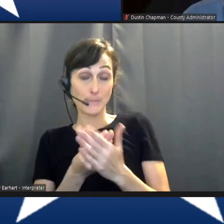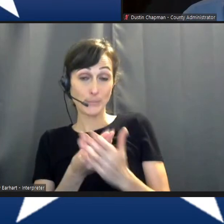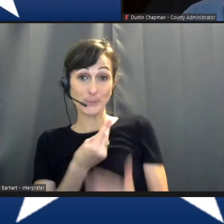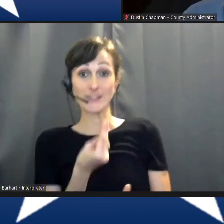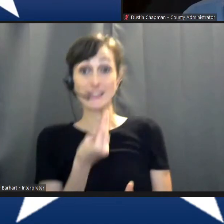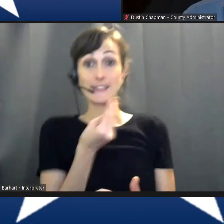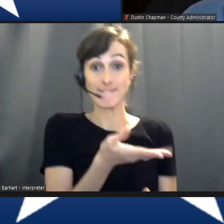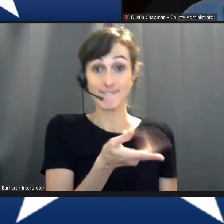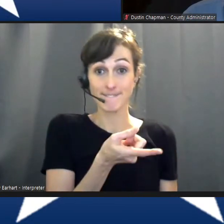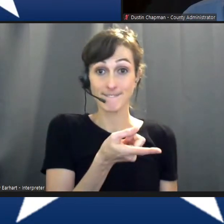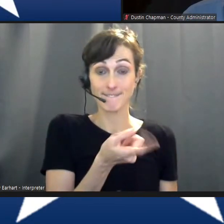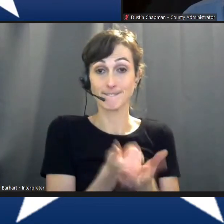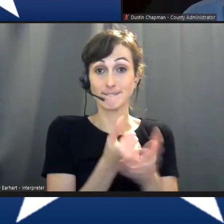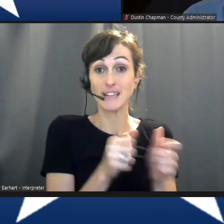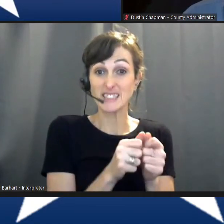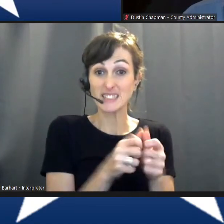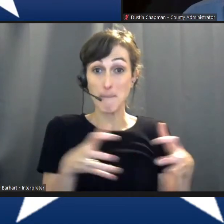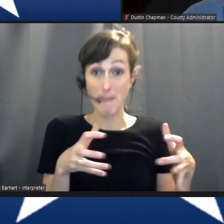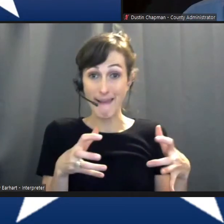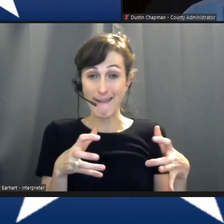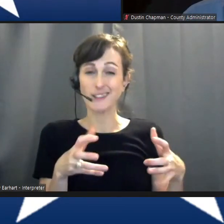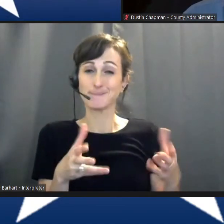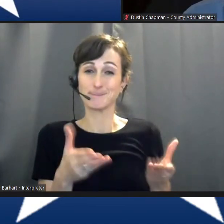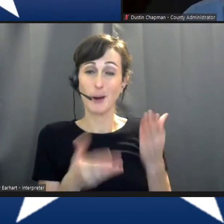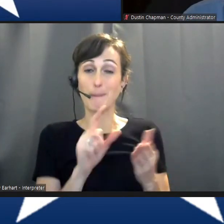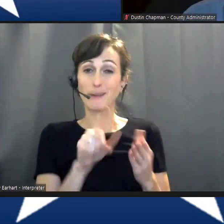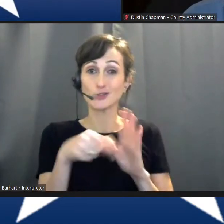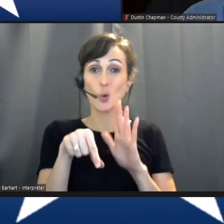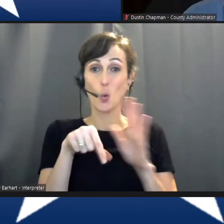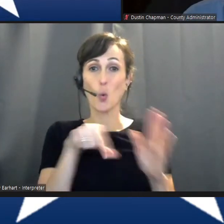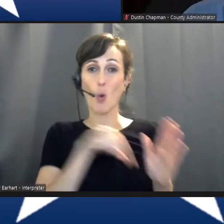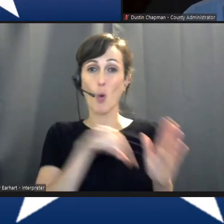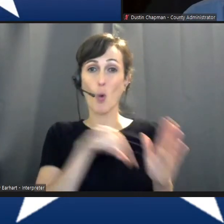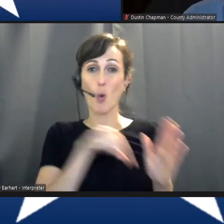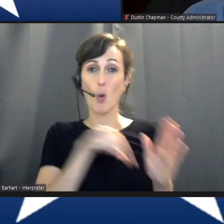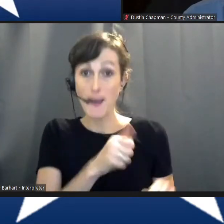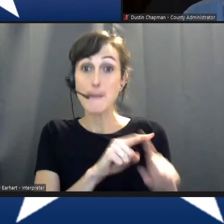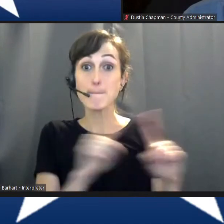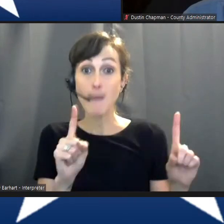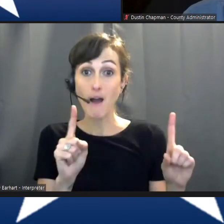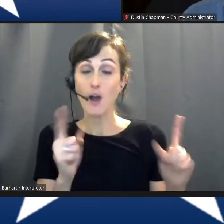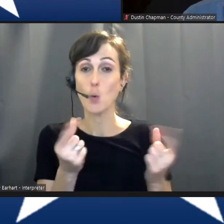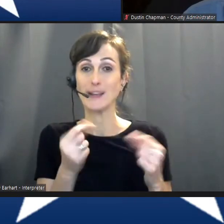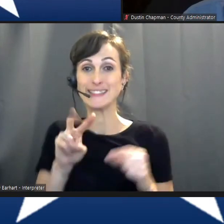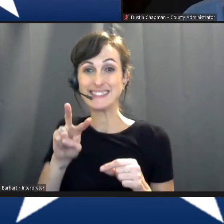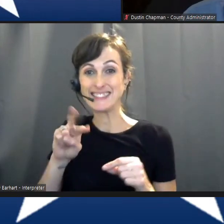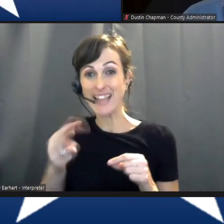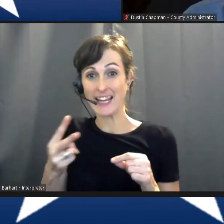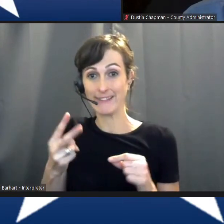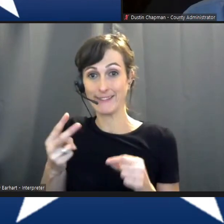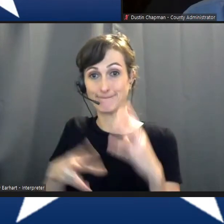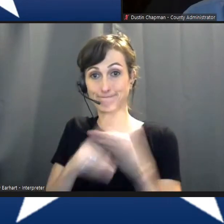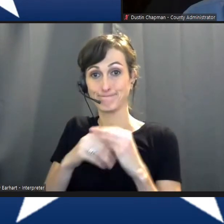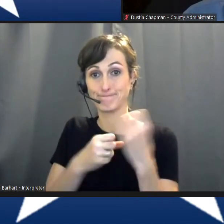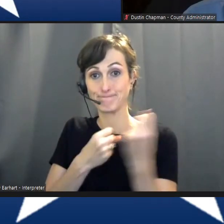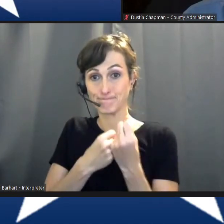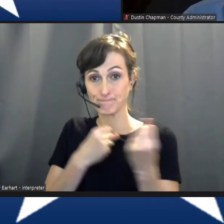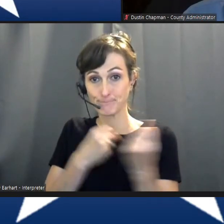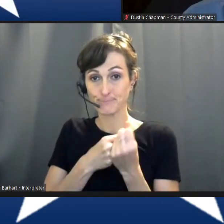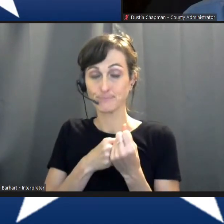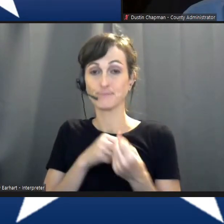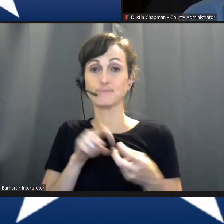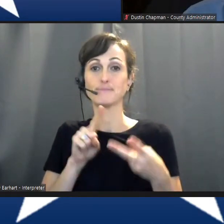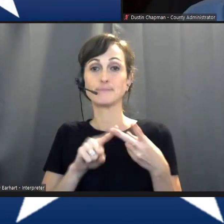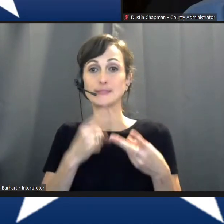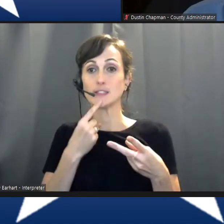expand probably would just qualify on its own. But we did a second layer and